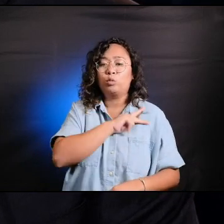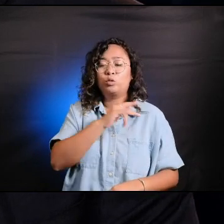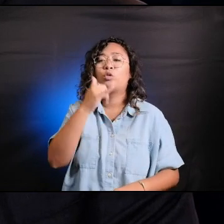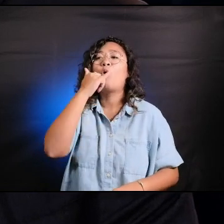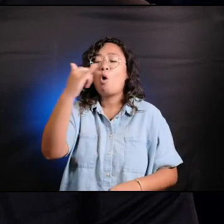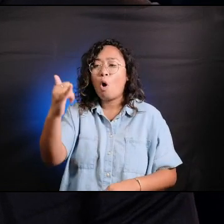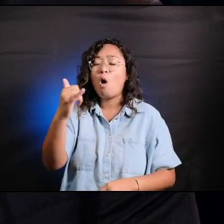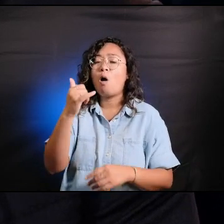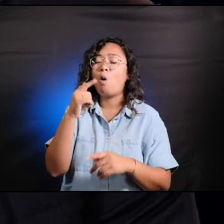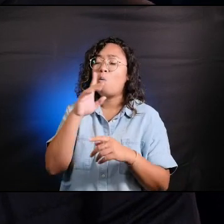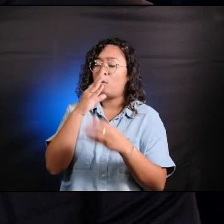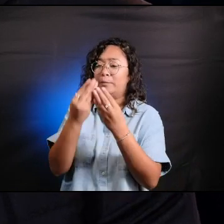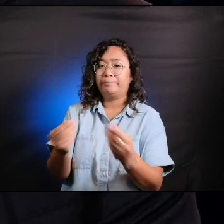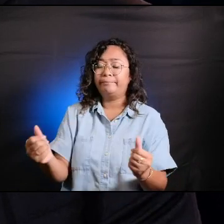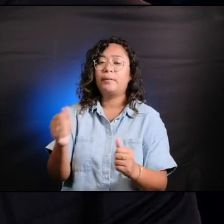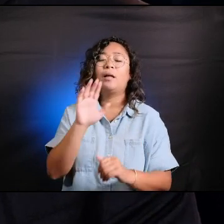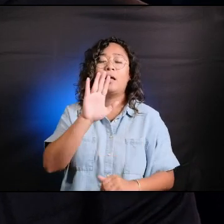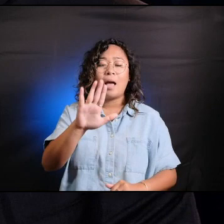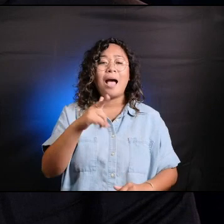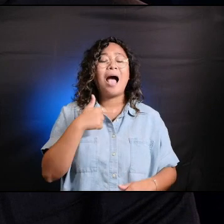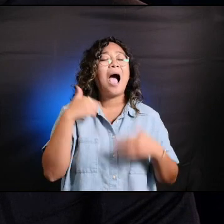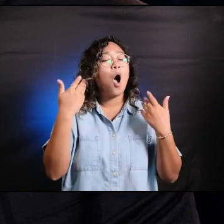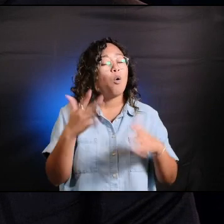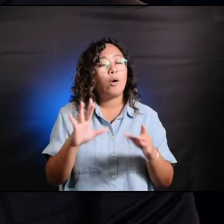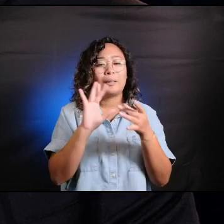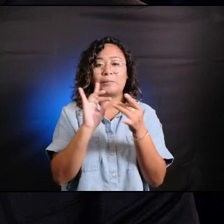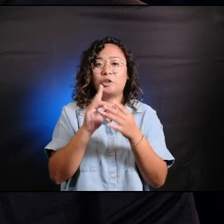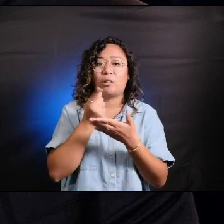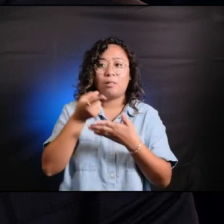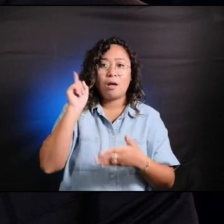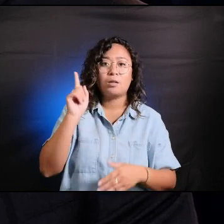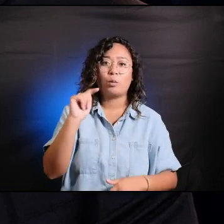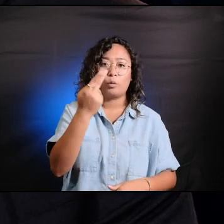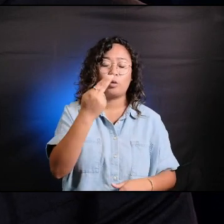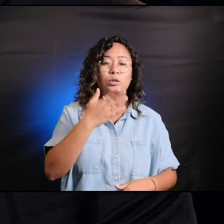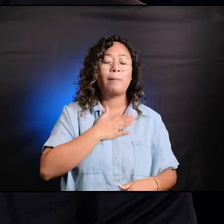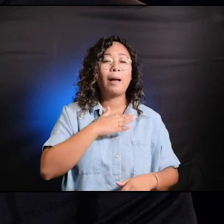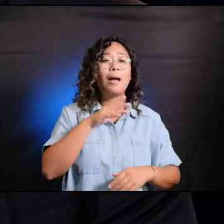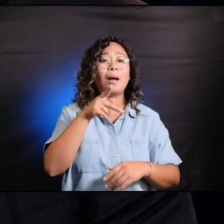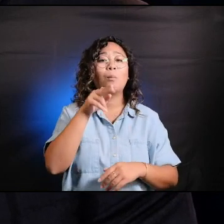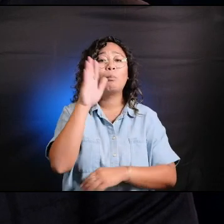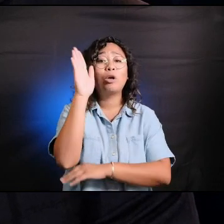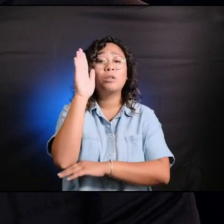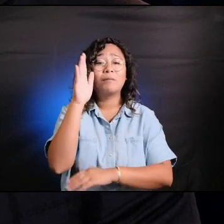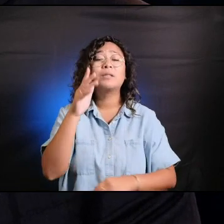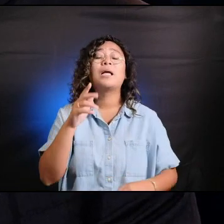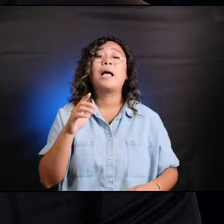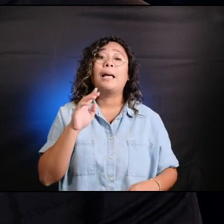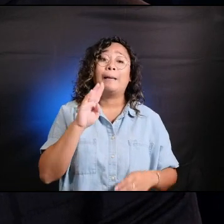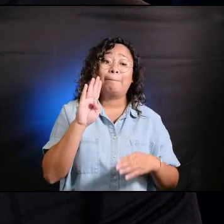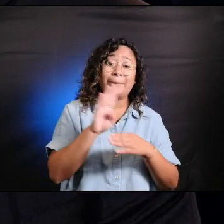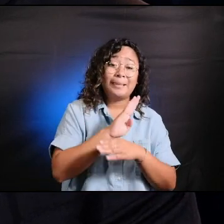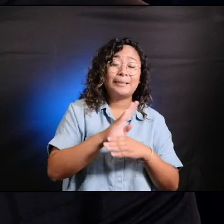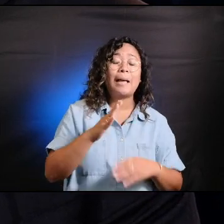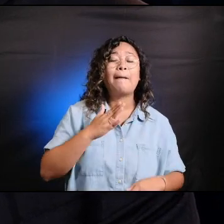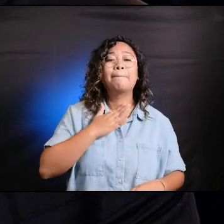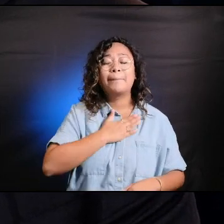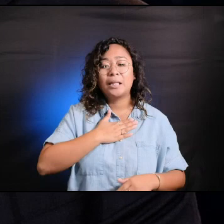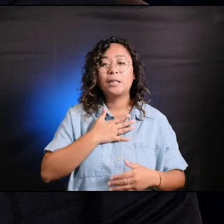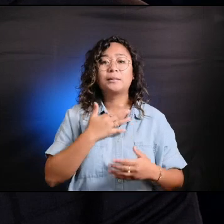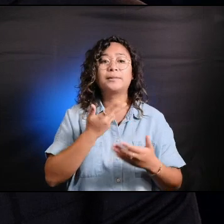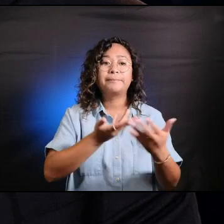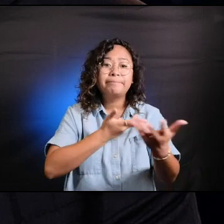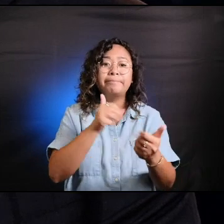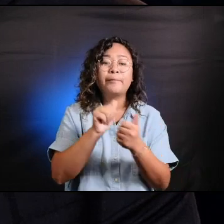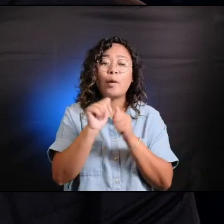that straightened out. But I mentioned last week in my Thursday press conference that businesses would please work with